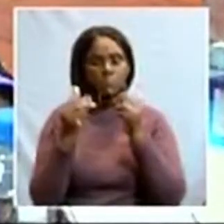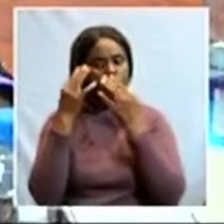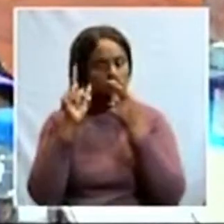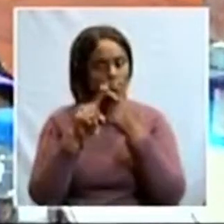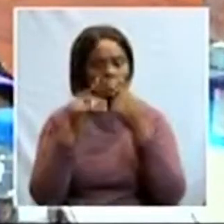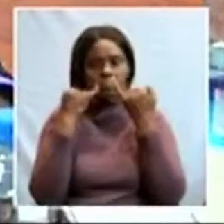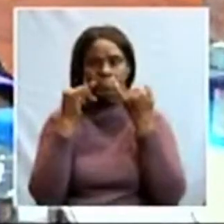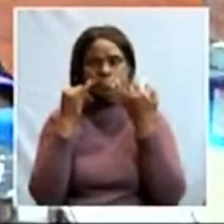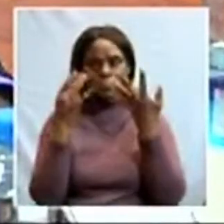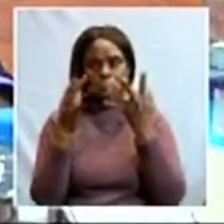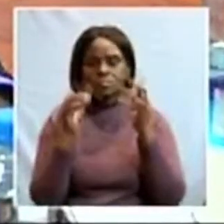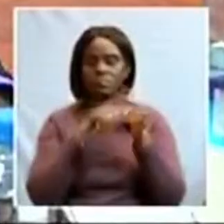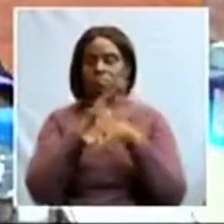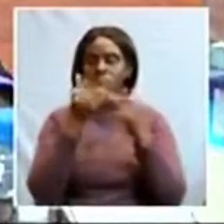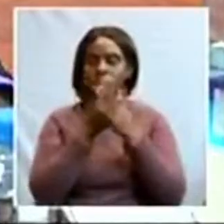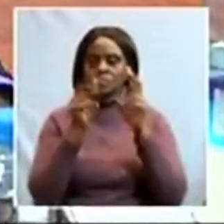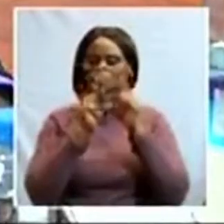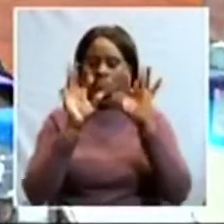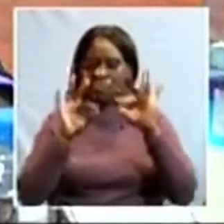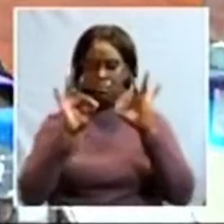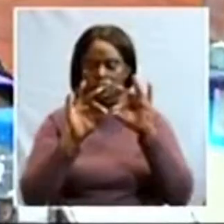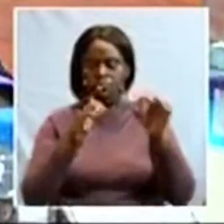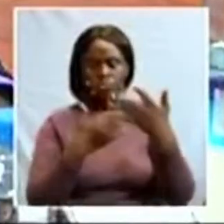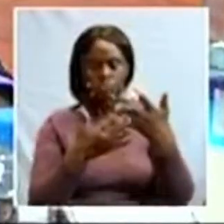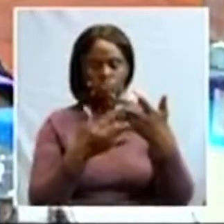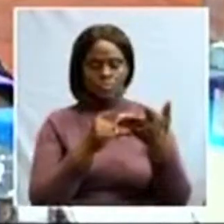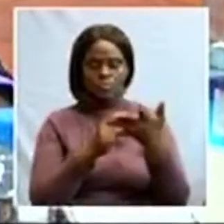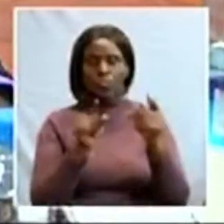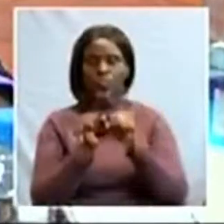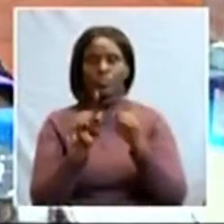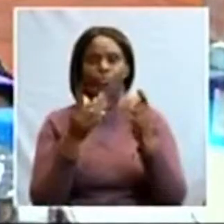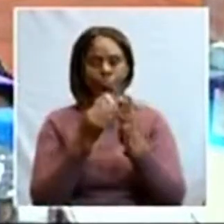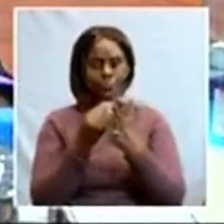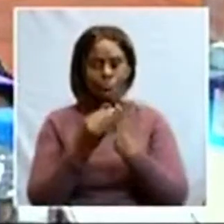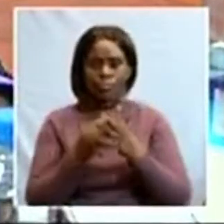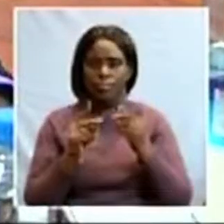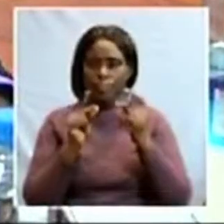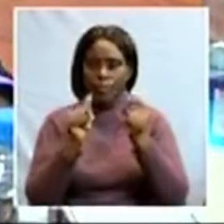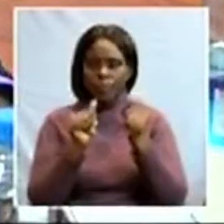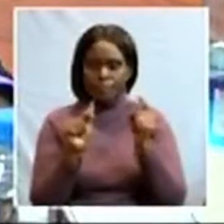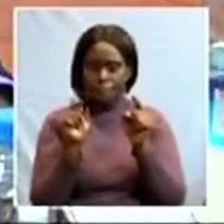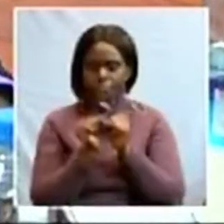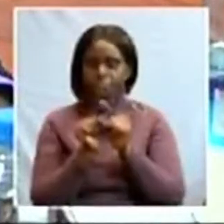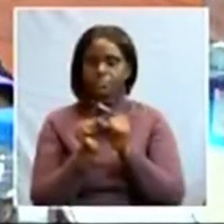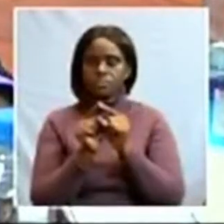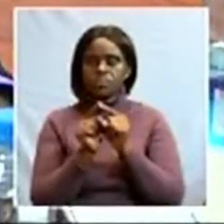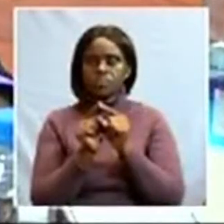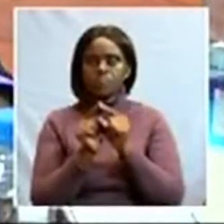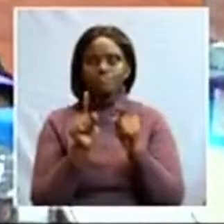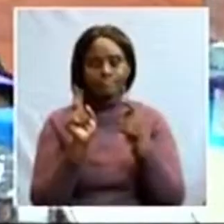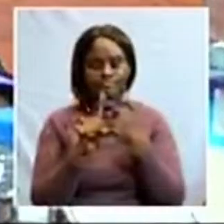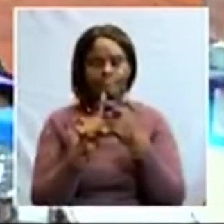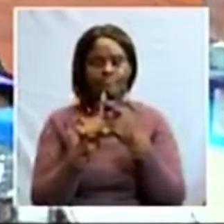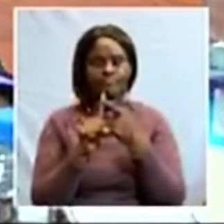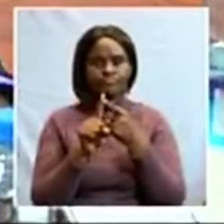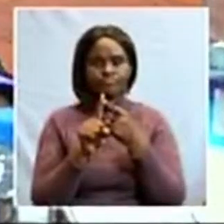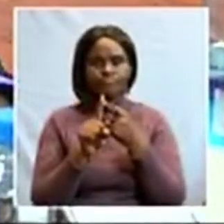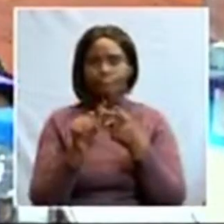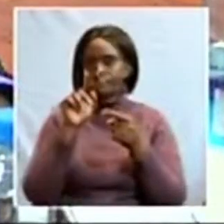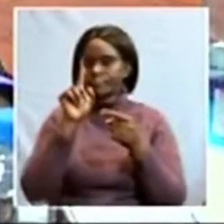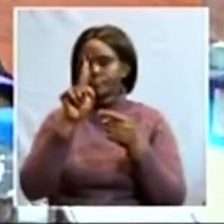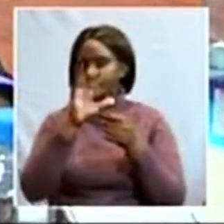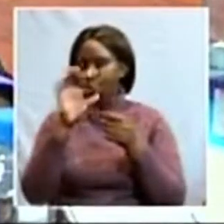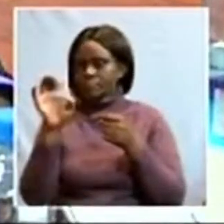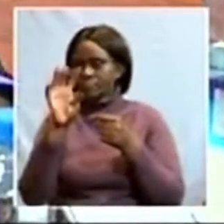state that all necessary documentation amount totaling to